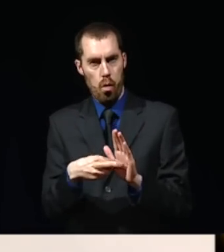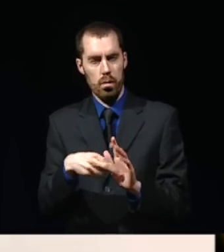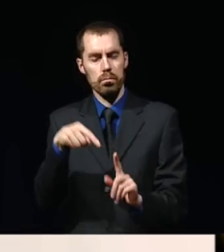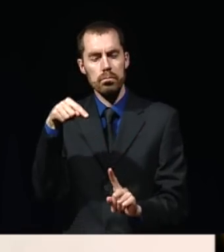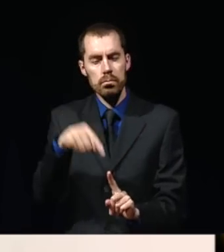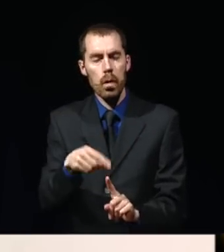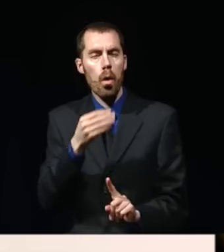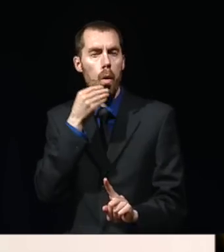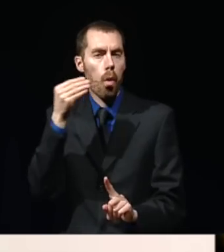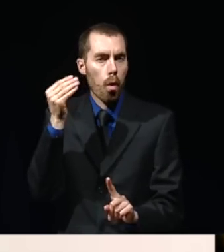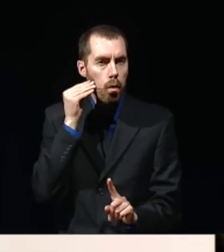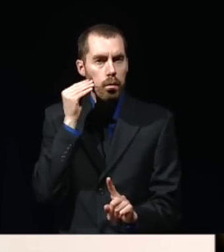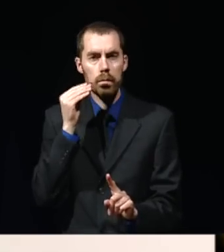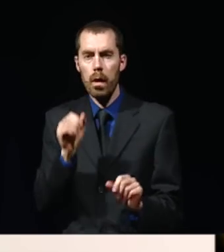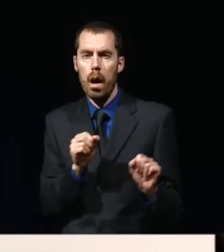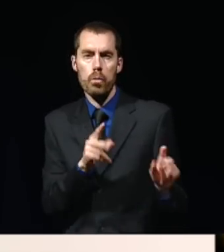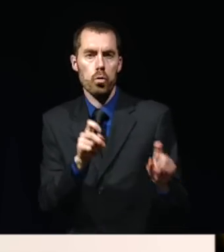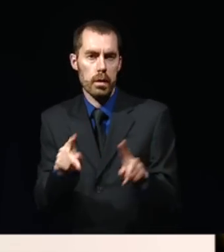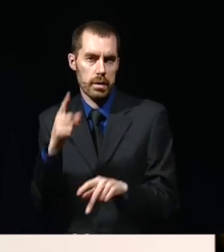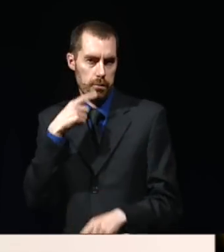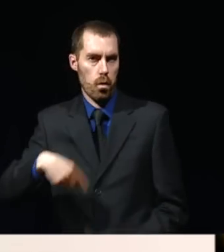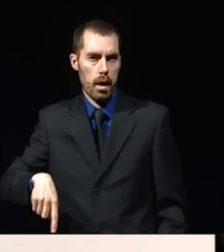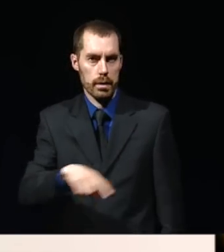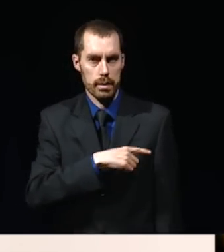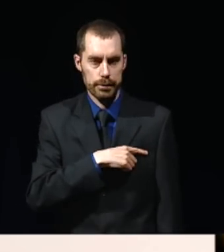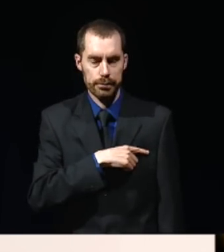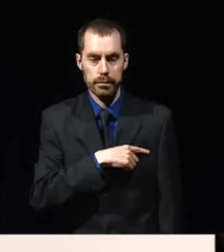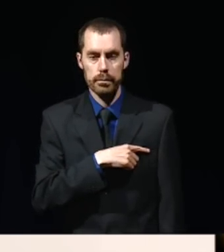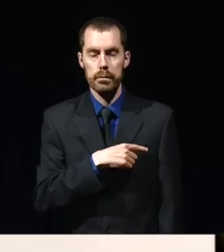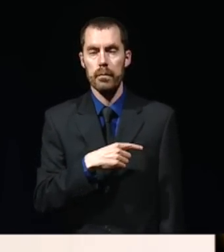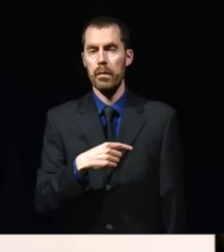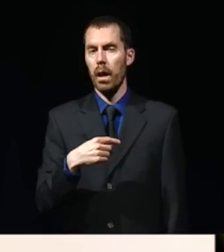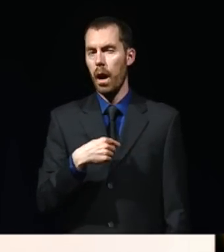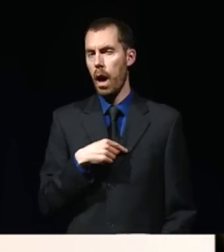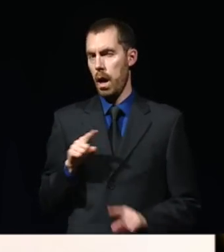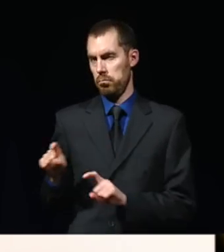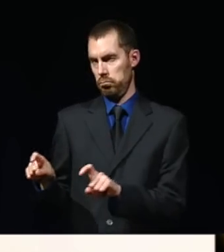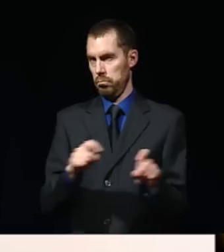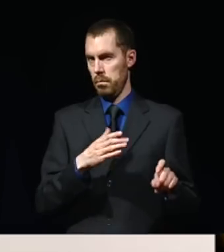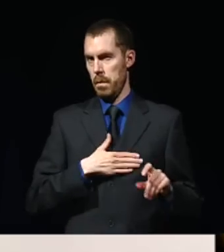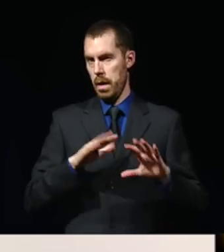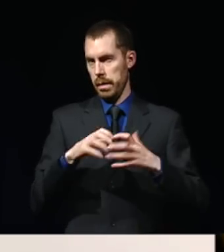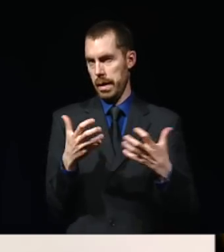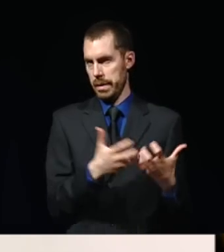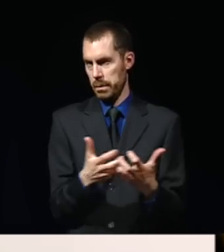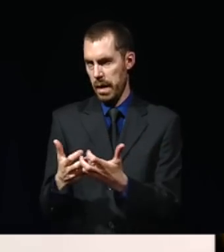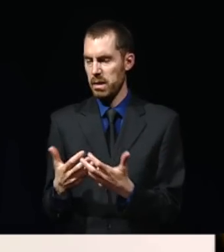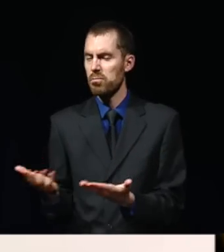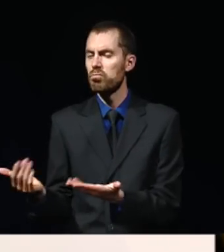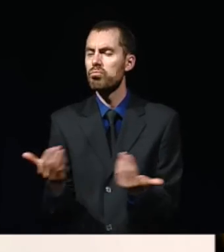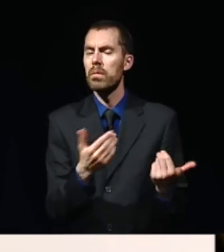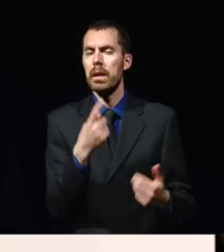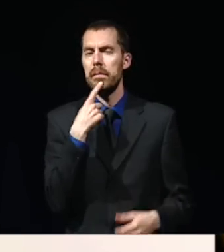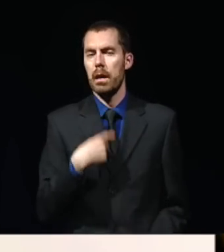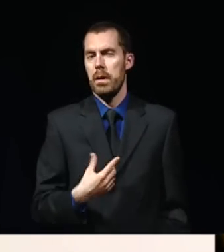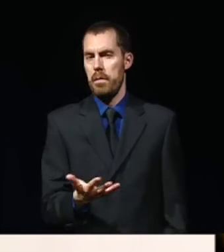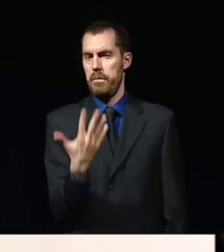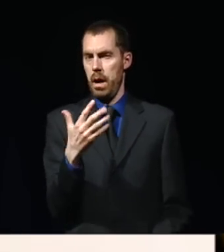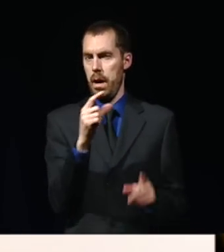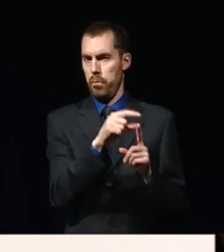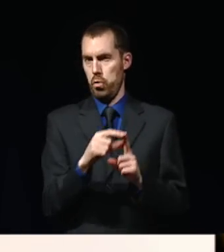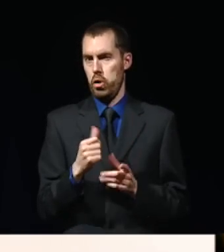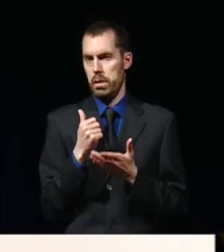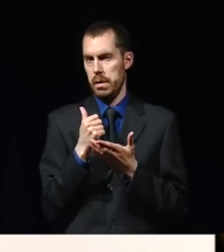or a sea of opportunity for us. I surveyed some of my classmates and asked, what 5 words come to mind when you think about WU, and